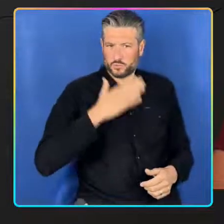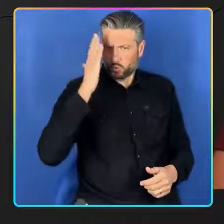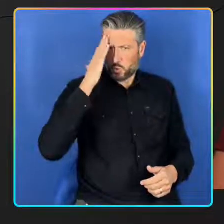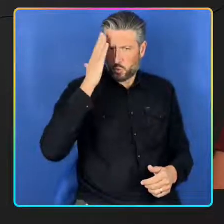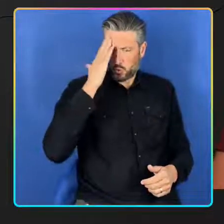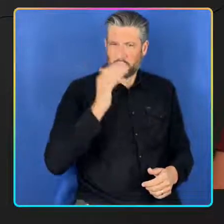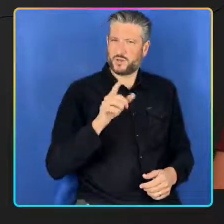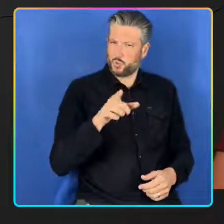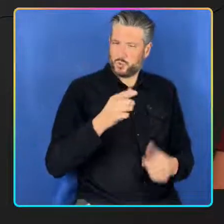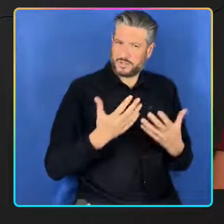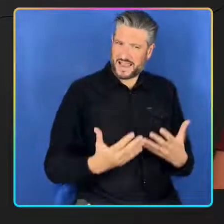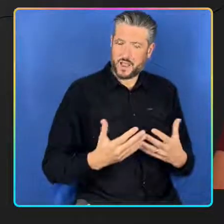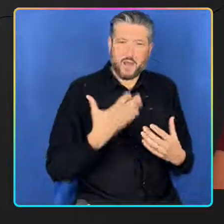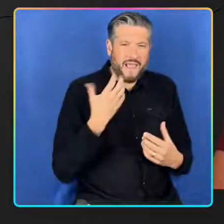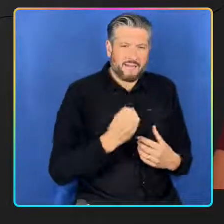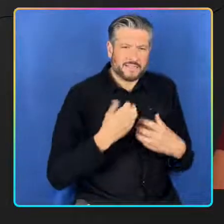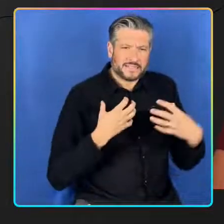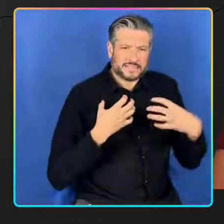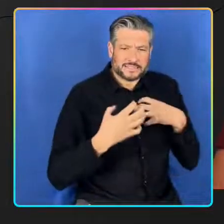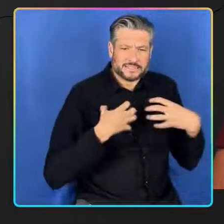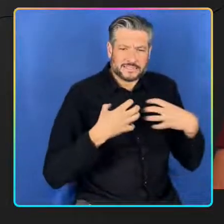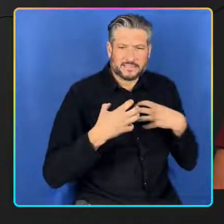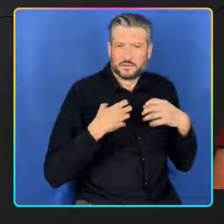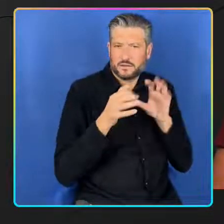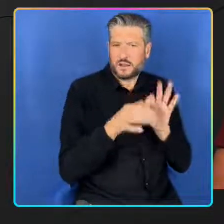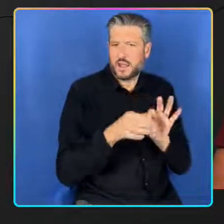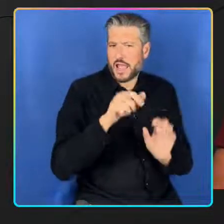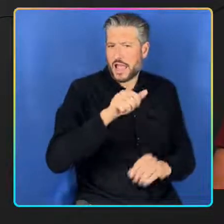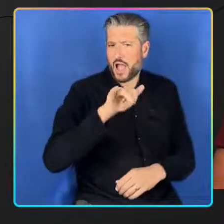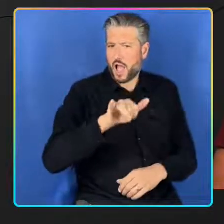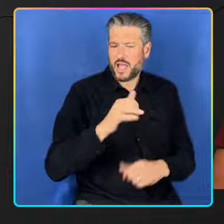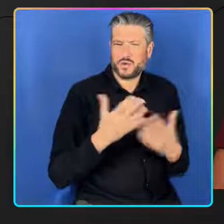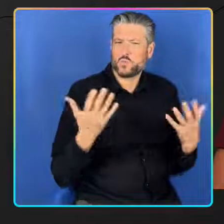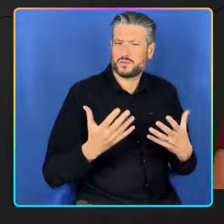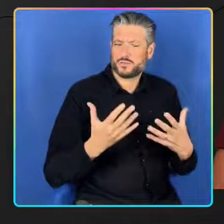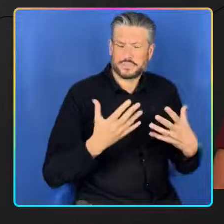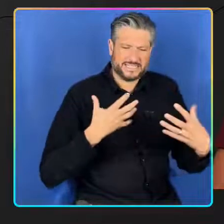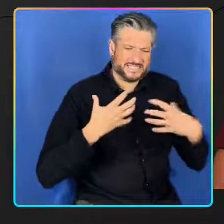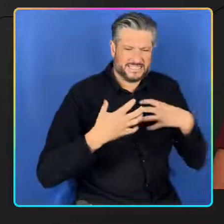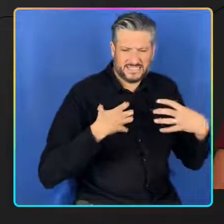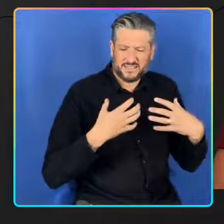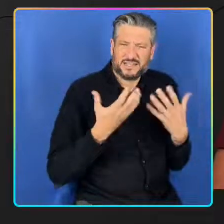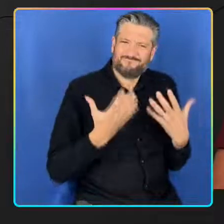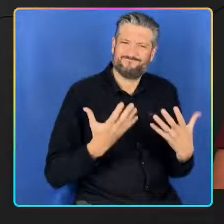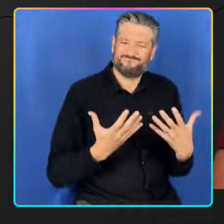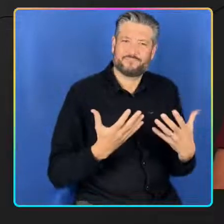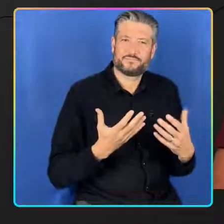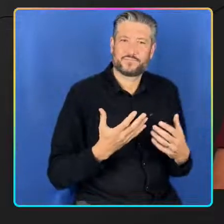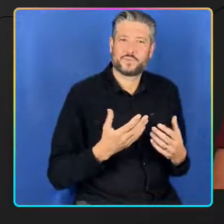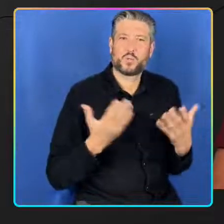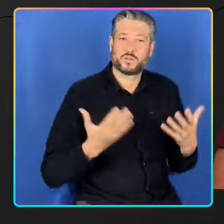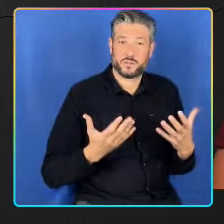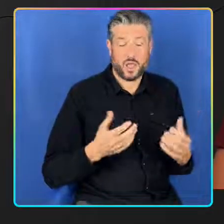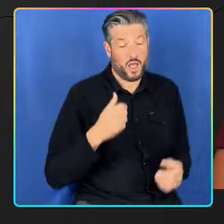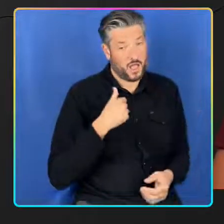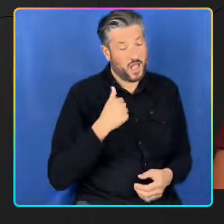AI? So the most annoying thing, now this is going to be tough because there's actually a lot of things I find annoying about AI. I'm